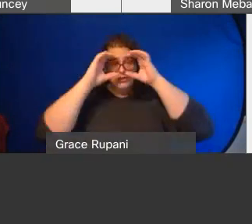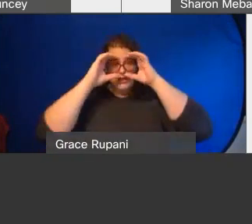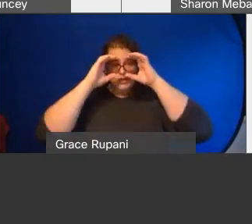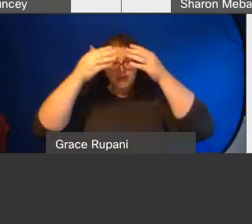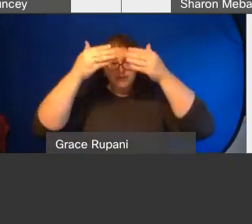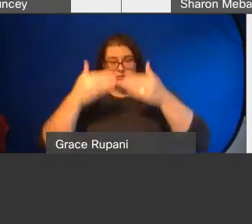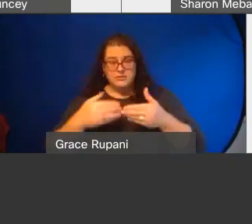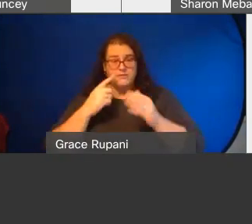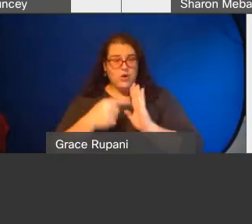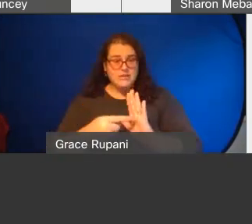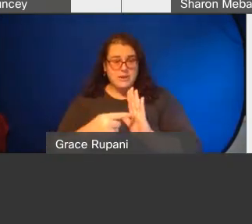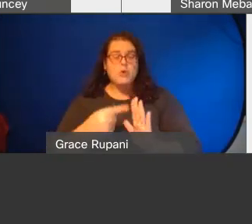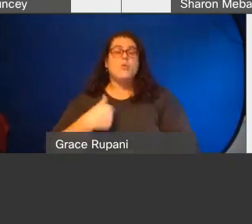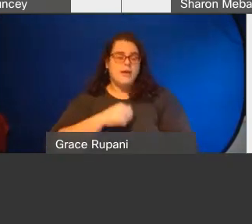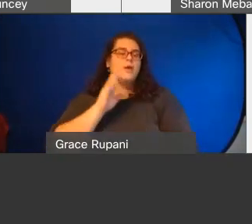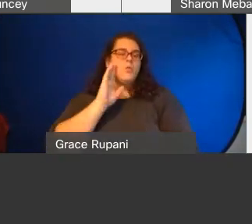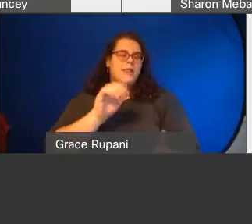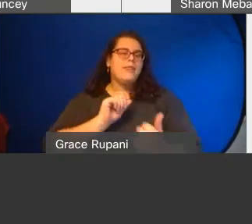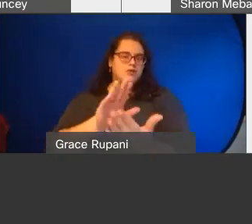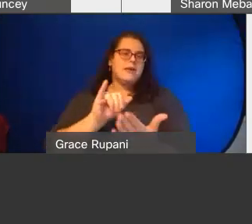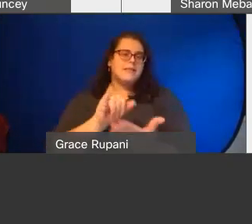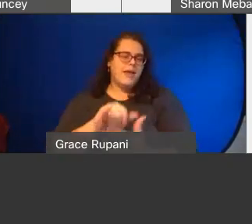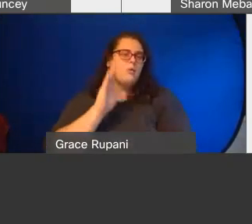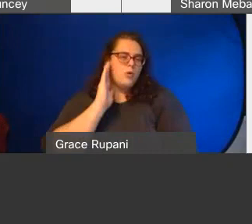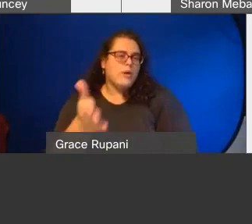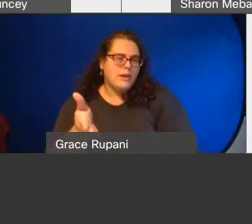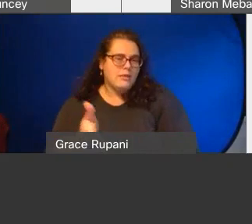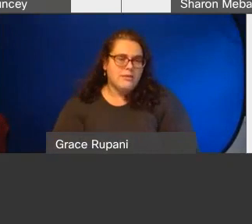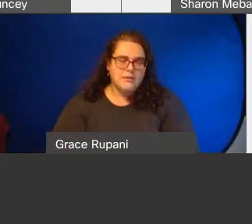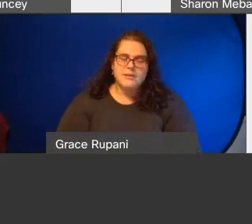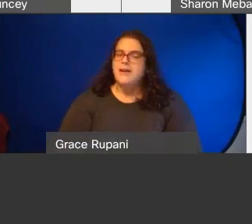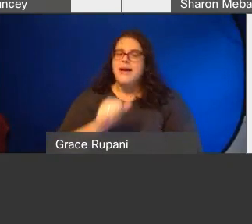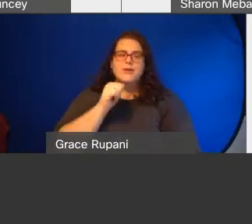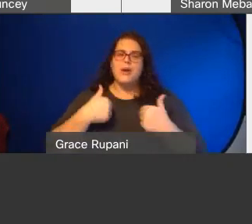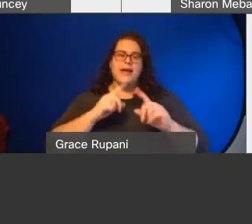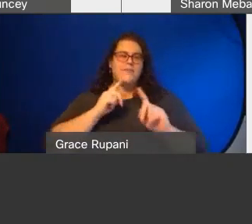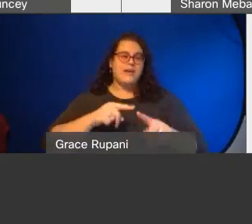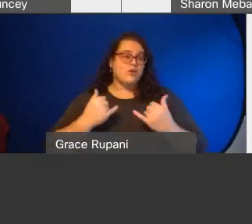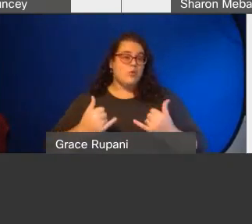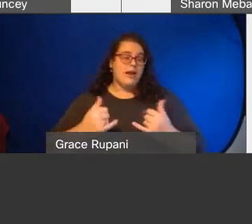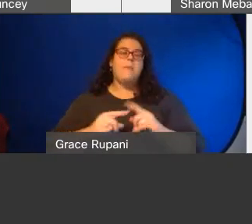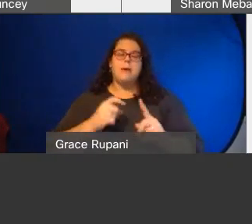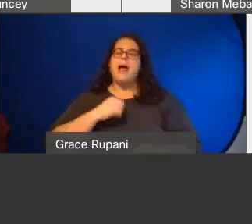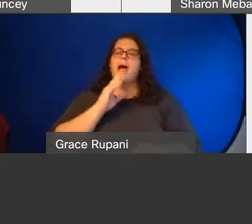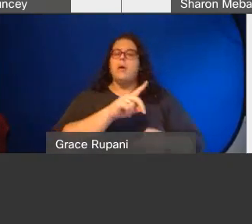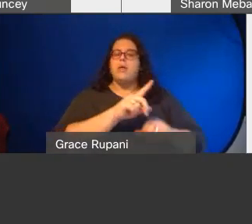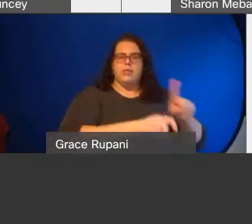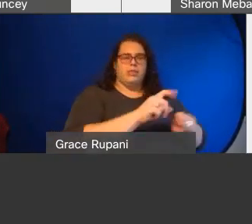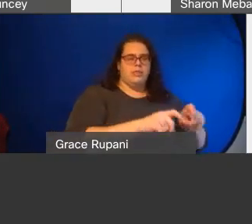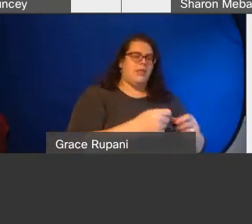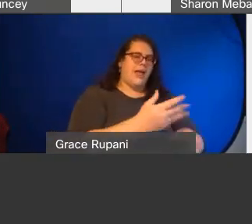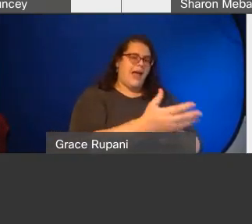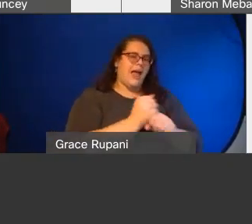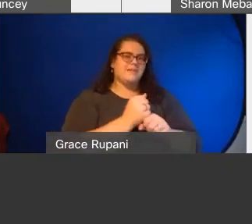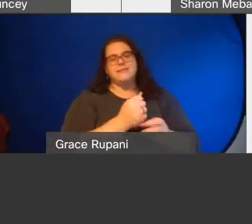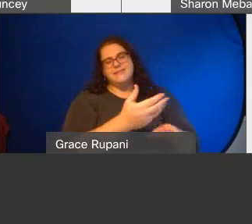will address that. And I don't have an answer for you, but I'll get that clarification. If there is clarification, we'll make sure